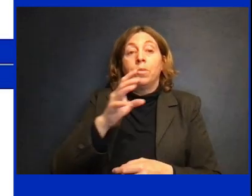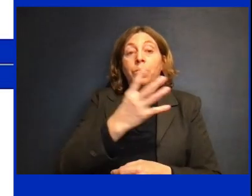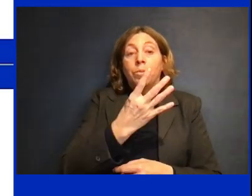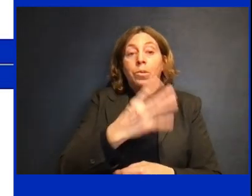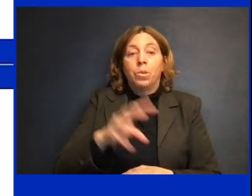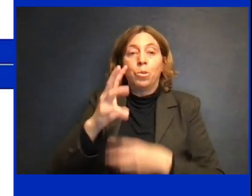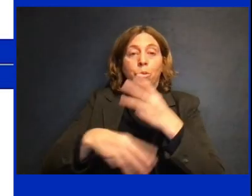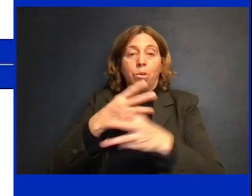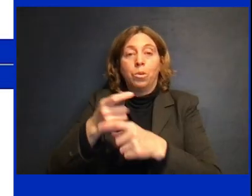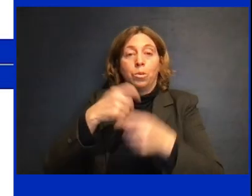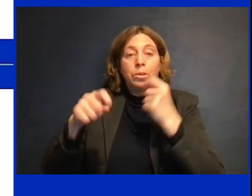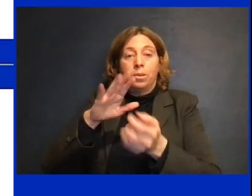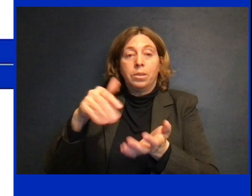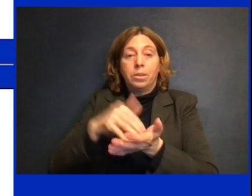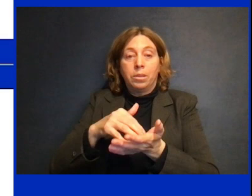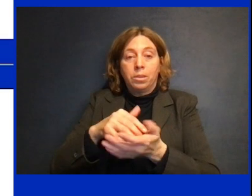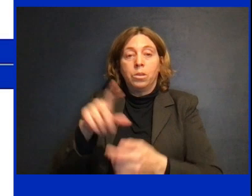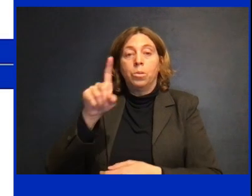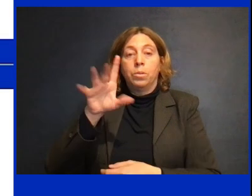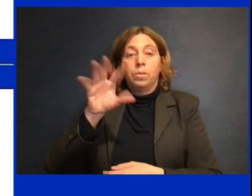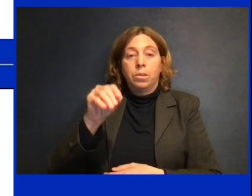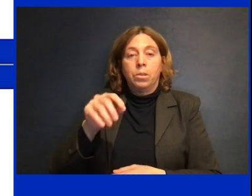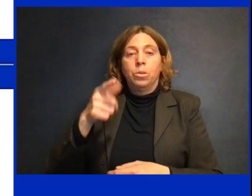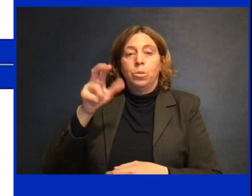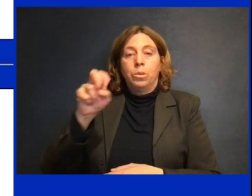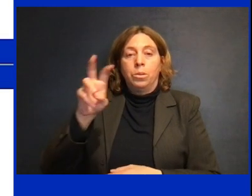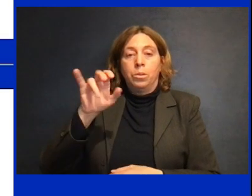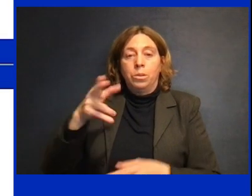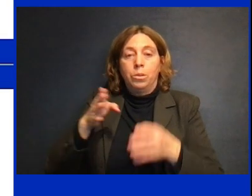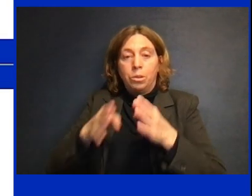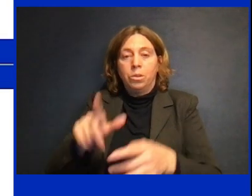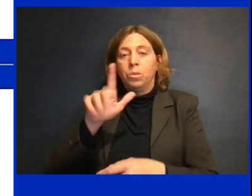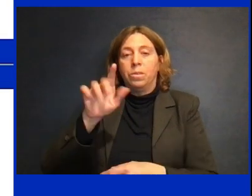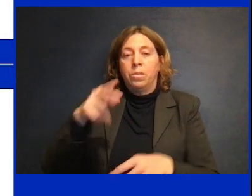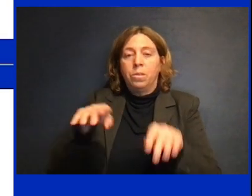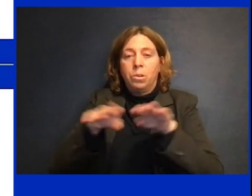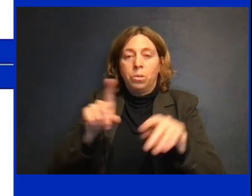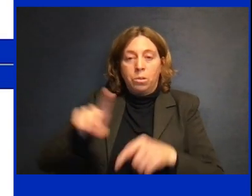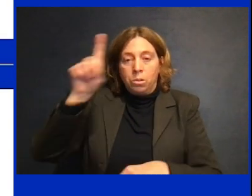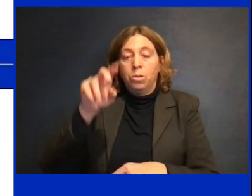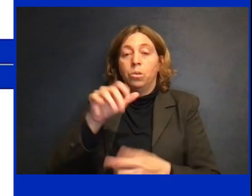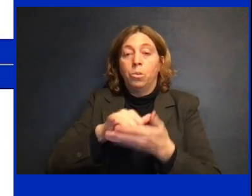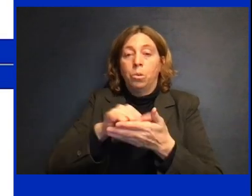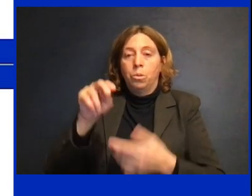Center 150 Greenwich Street, 25th floor, New York, New York zip code